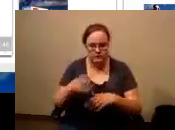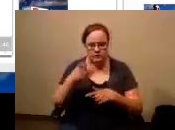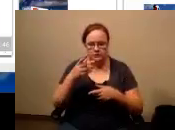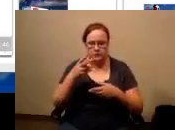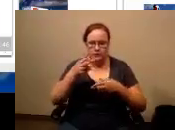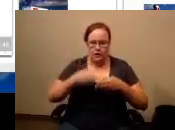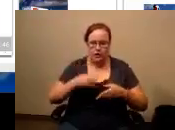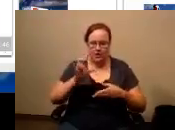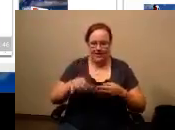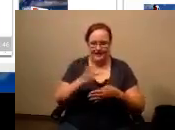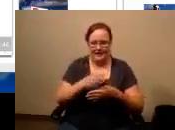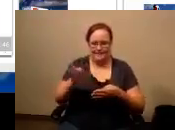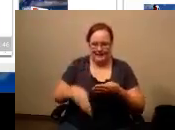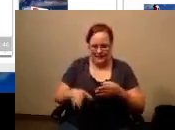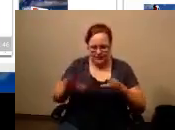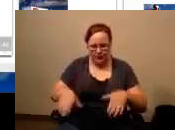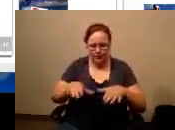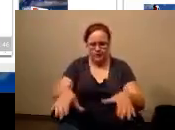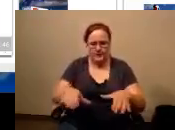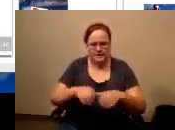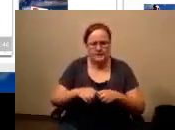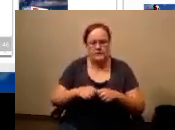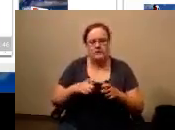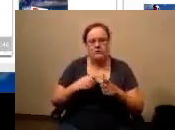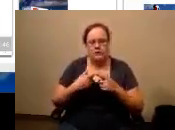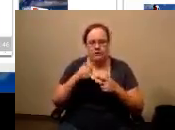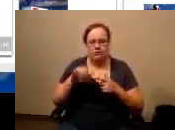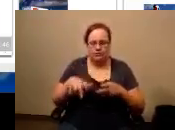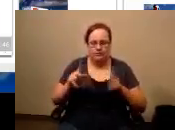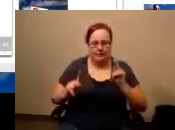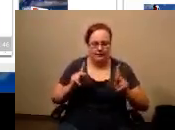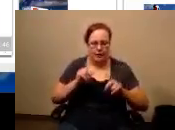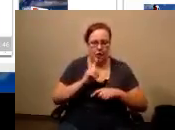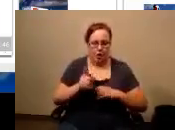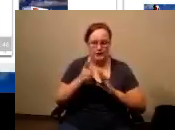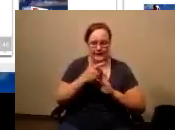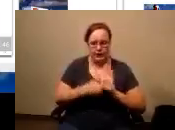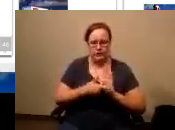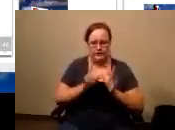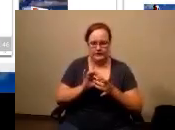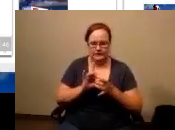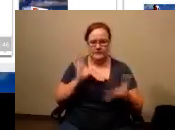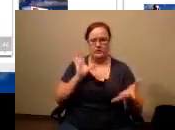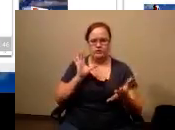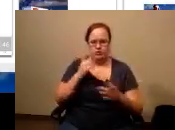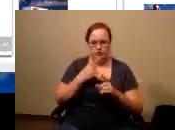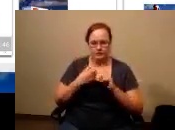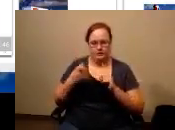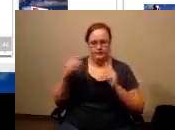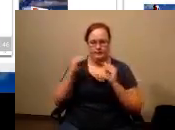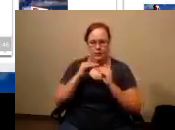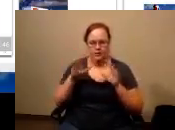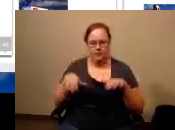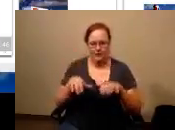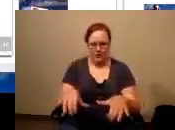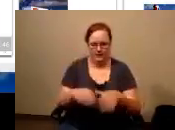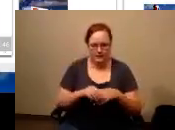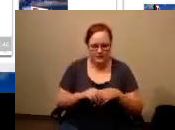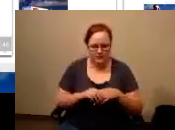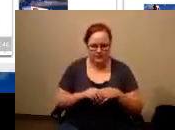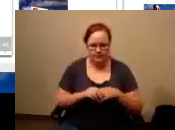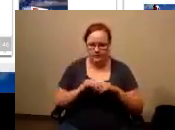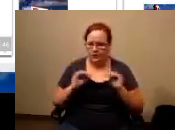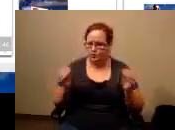complete performance, then the parties are legally discharged from further performance. There's no